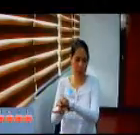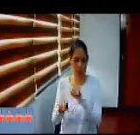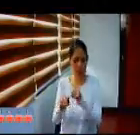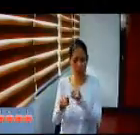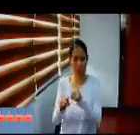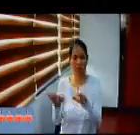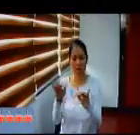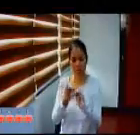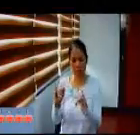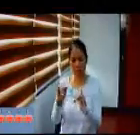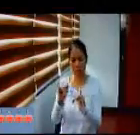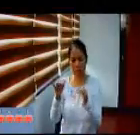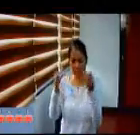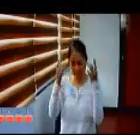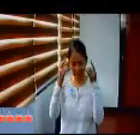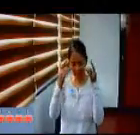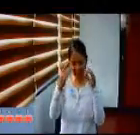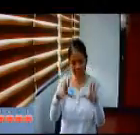agriculture.